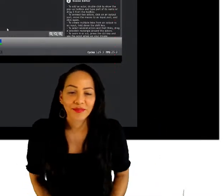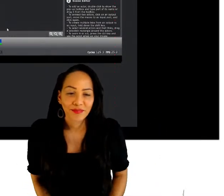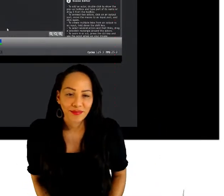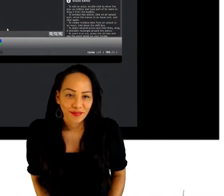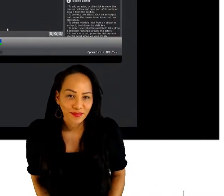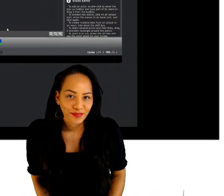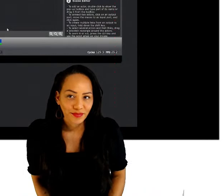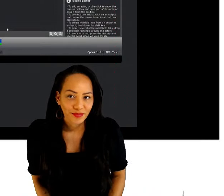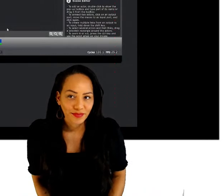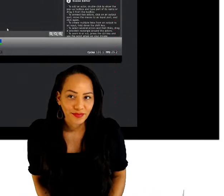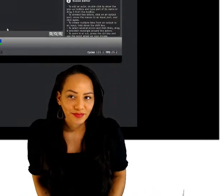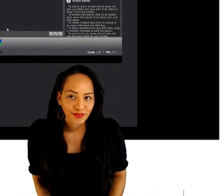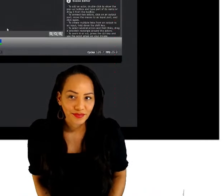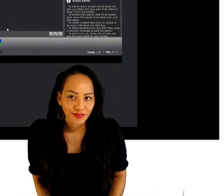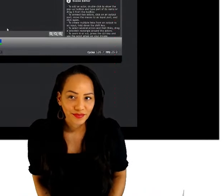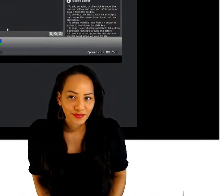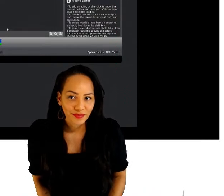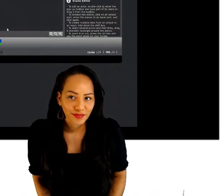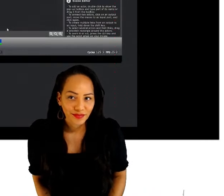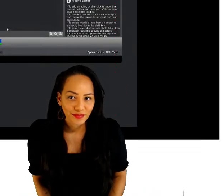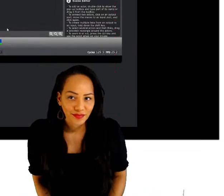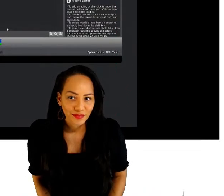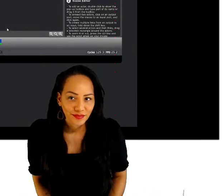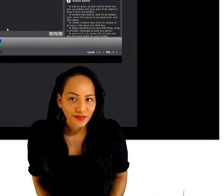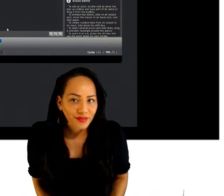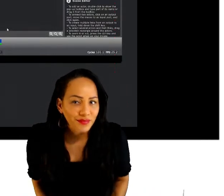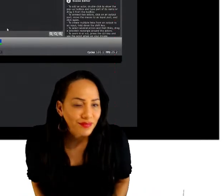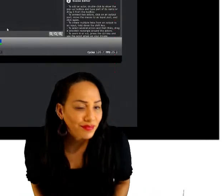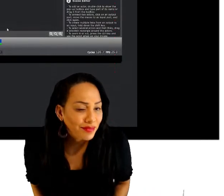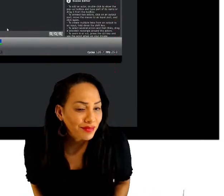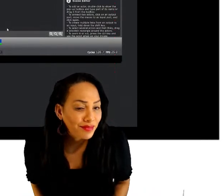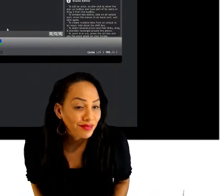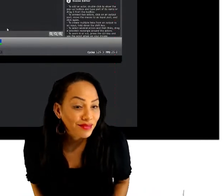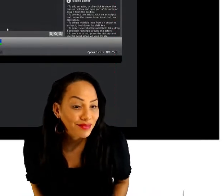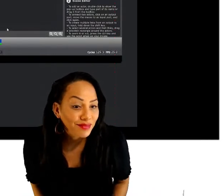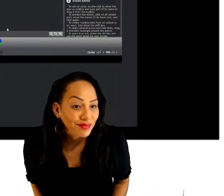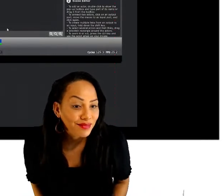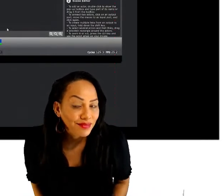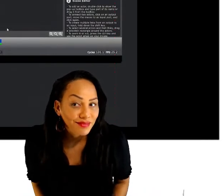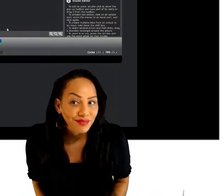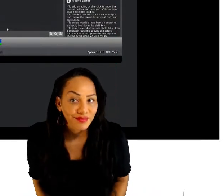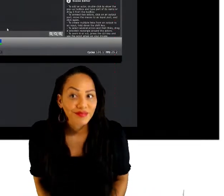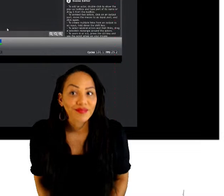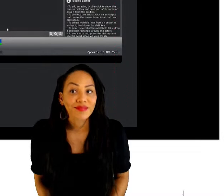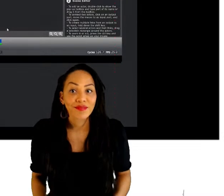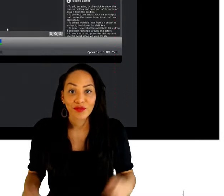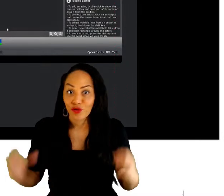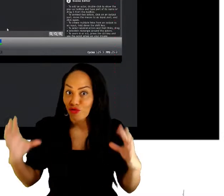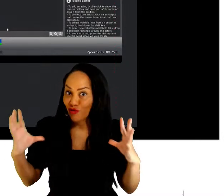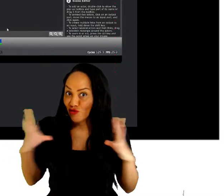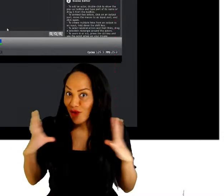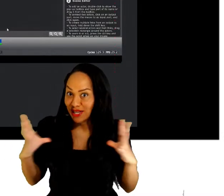should auto-sing to Mark Let's for better auto-sing. coverage? Okay, ready?